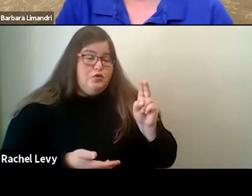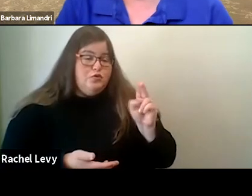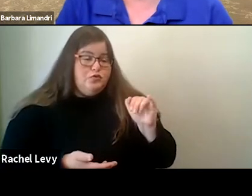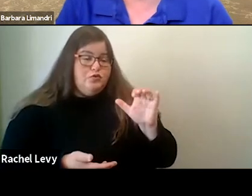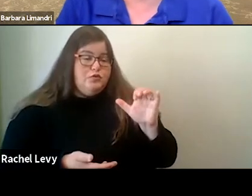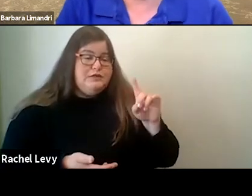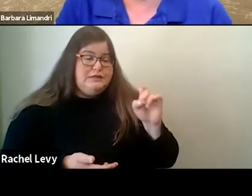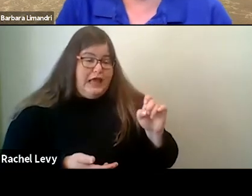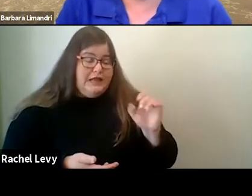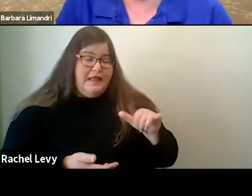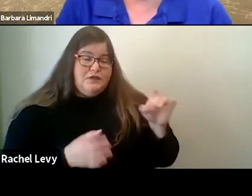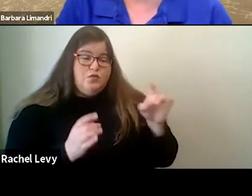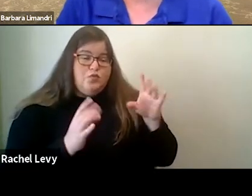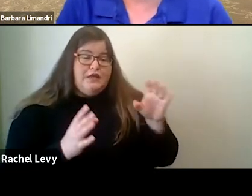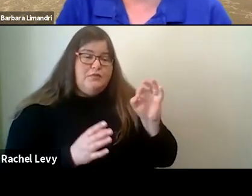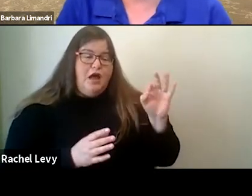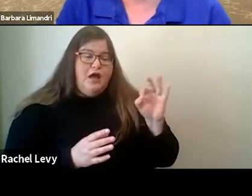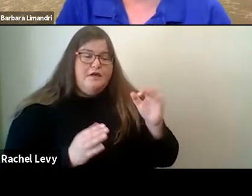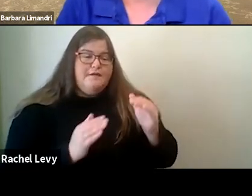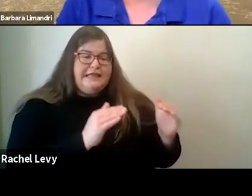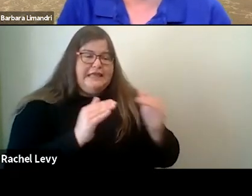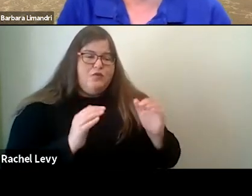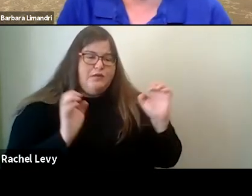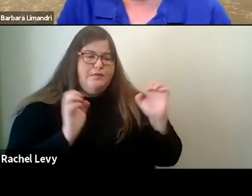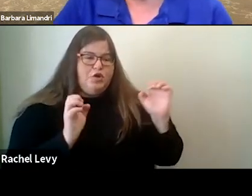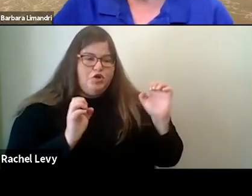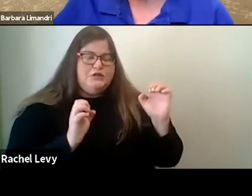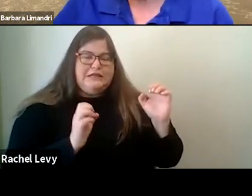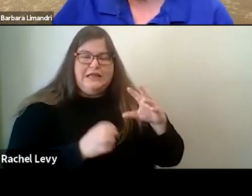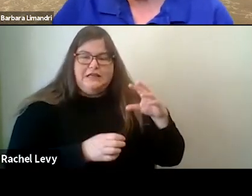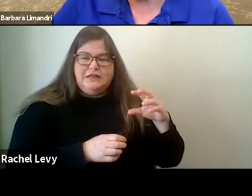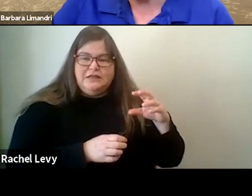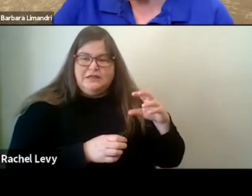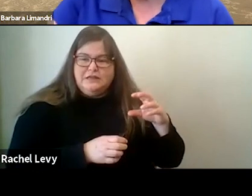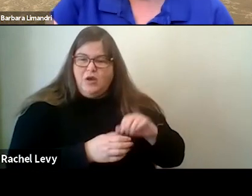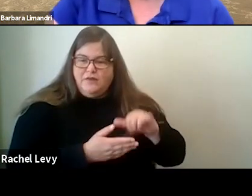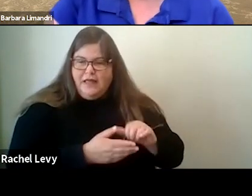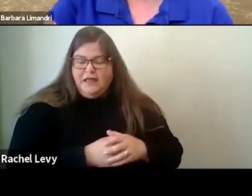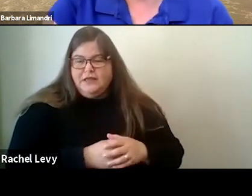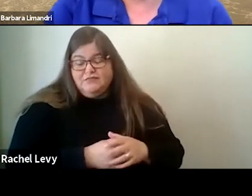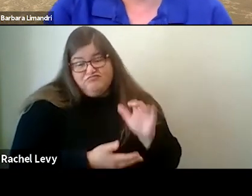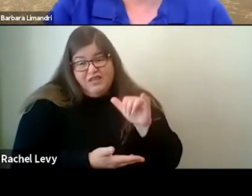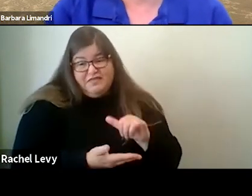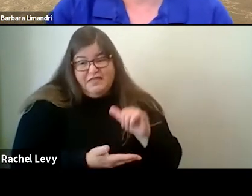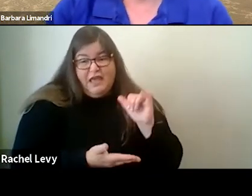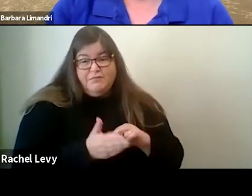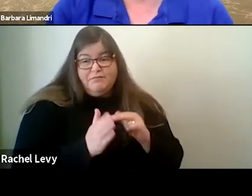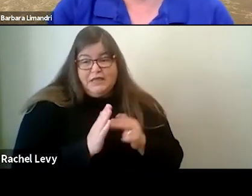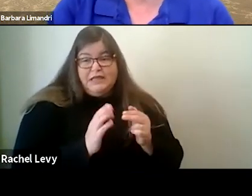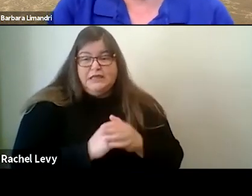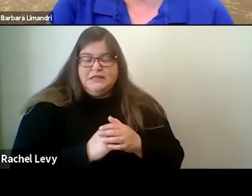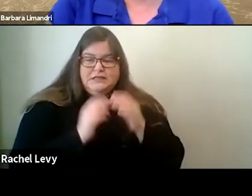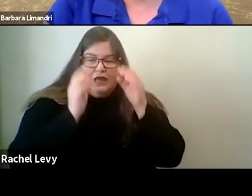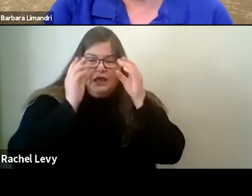crisis of equal emergency as heart attack. That means that, you